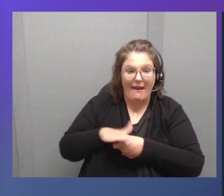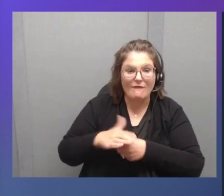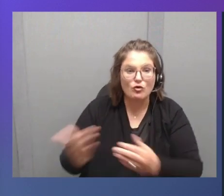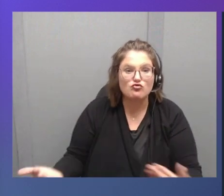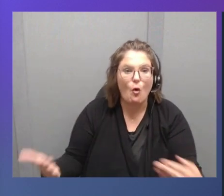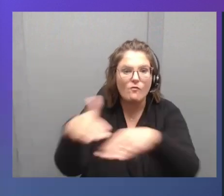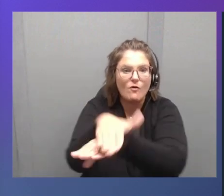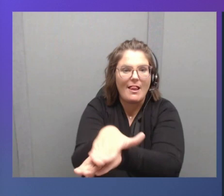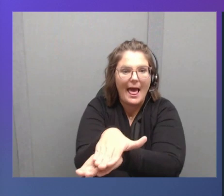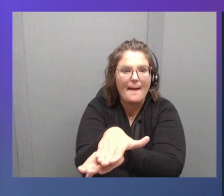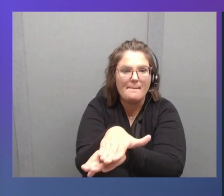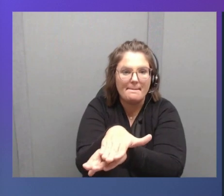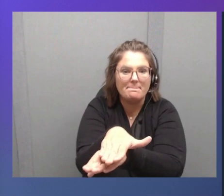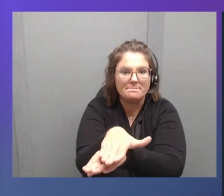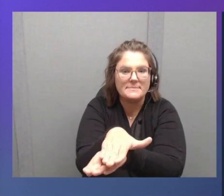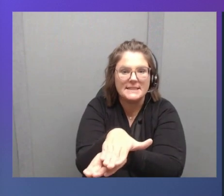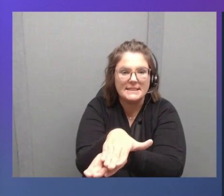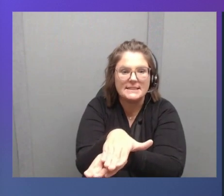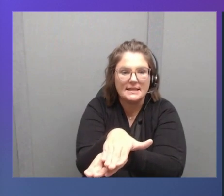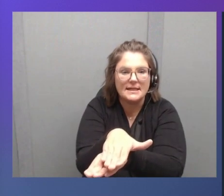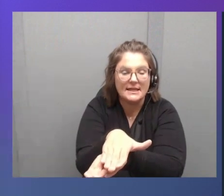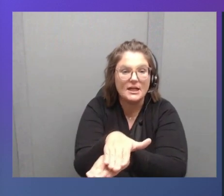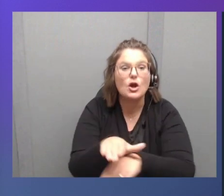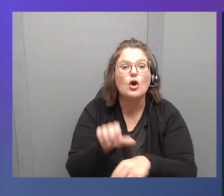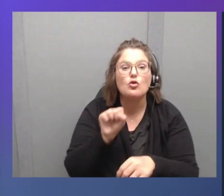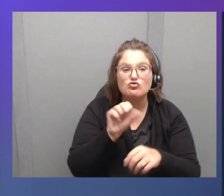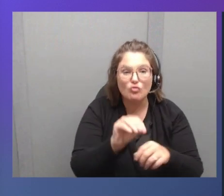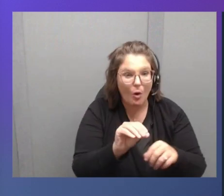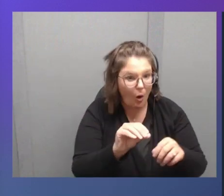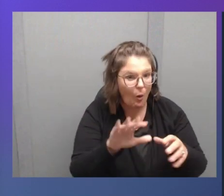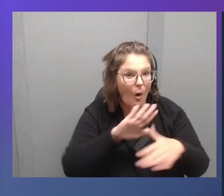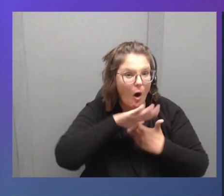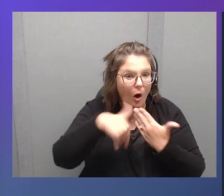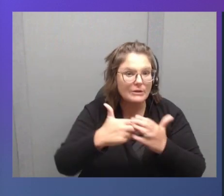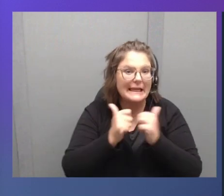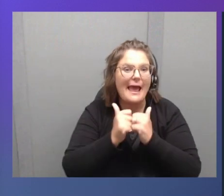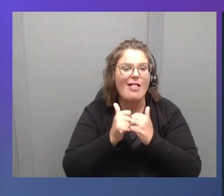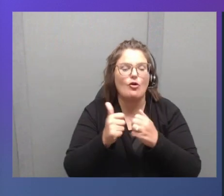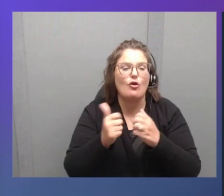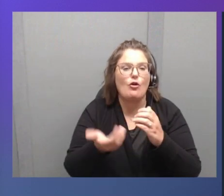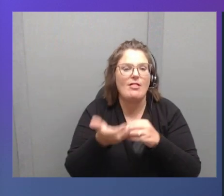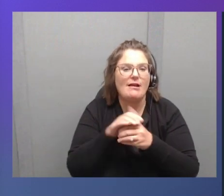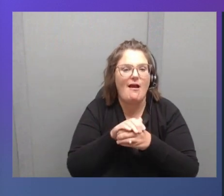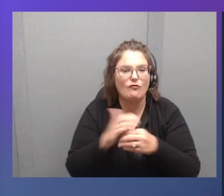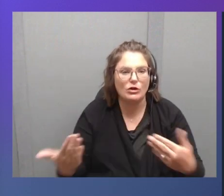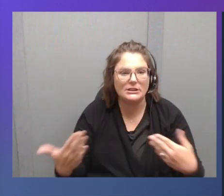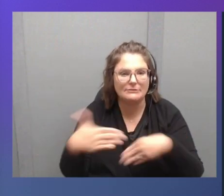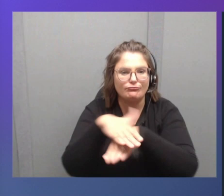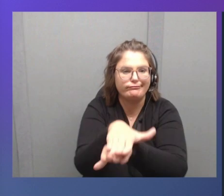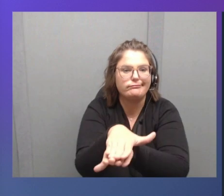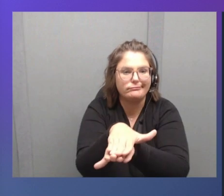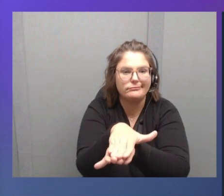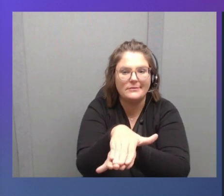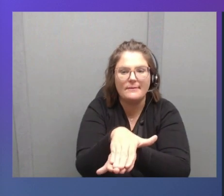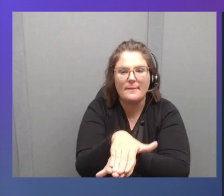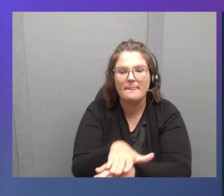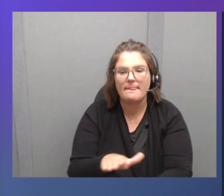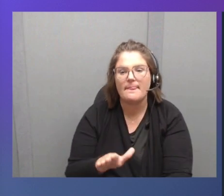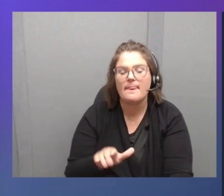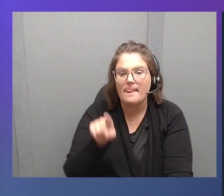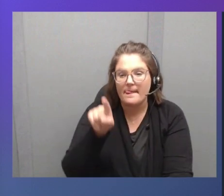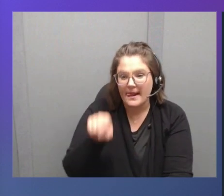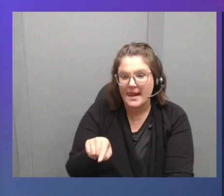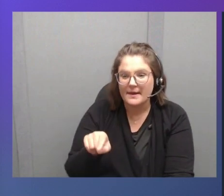map. it's like collectively the coverage is increased. Exactly, and the map on the left there is where I went with my family. The one, if you know